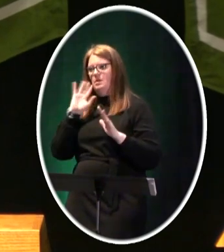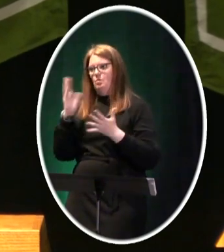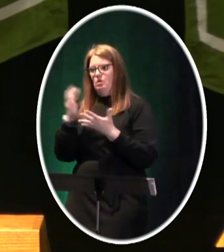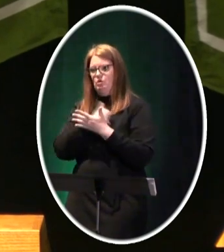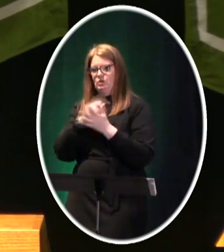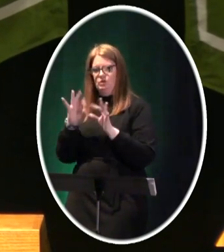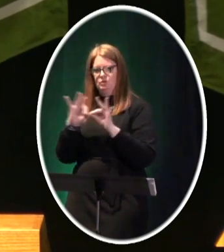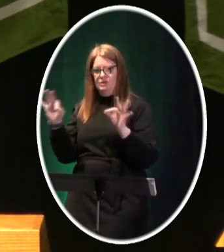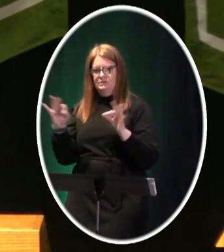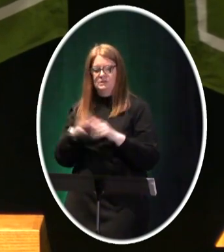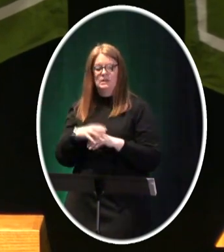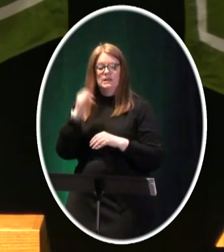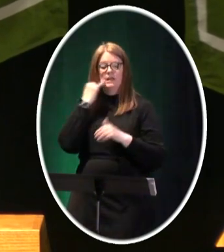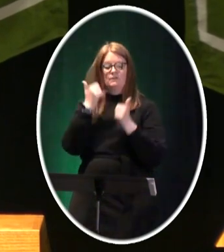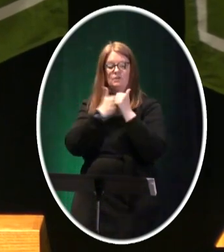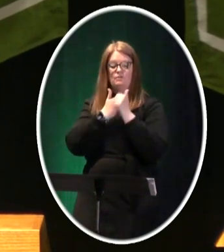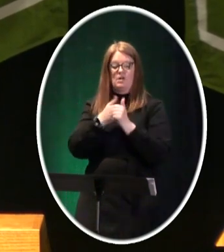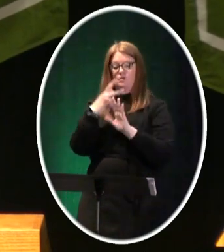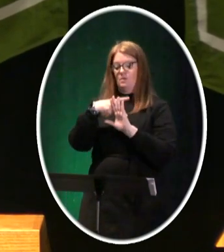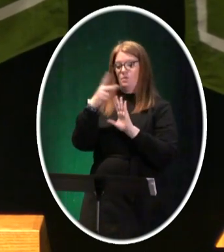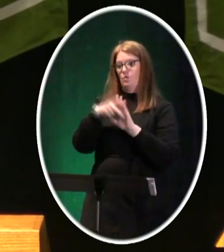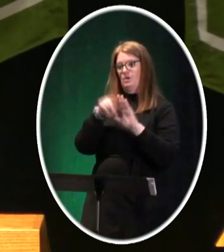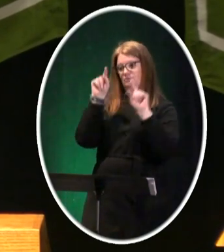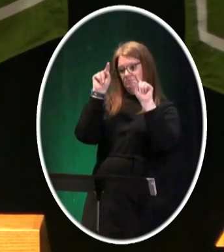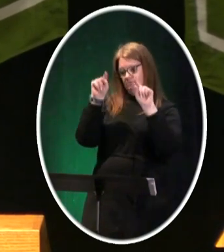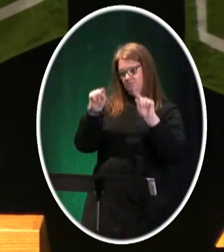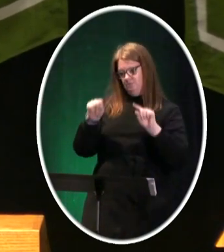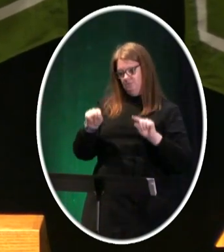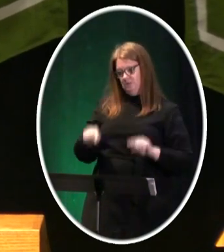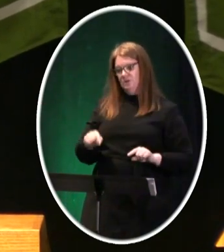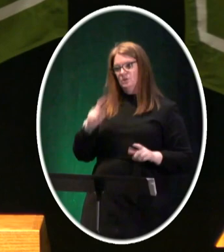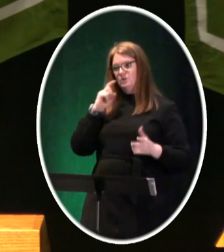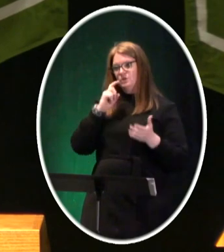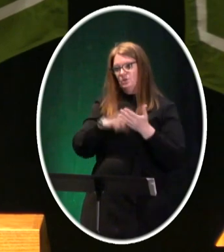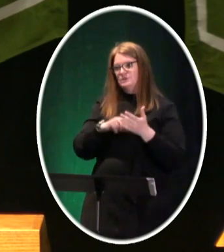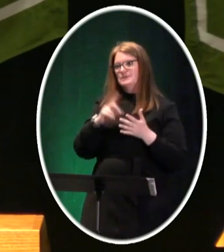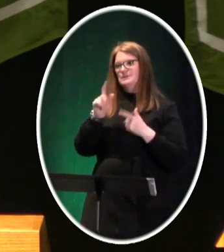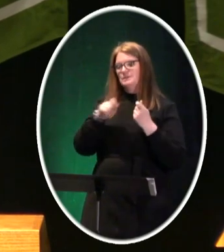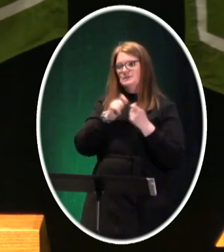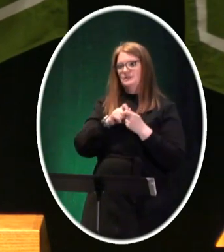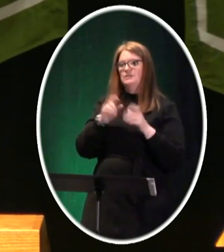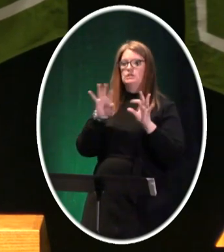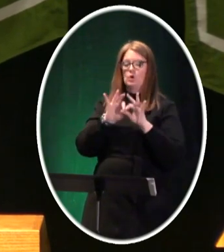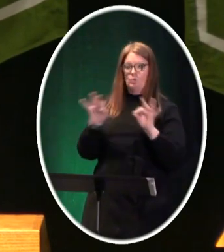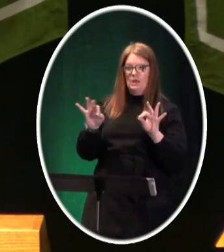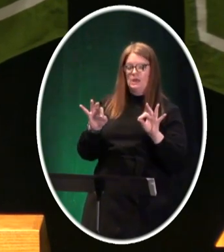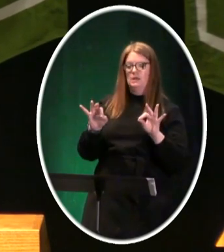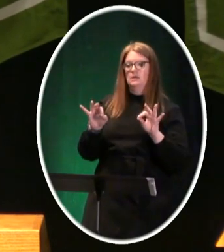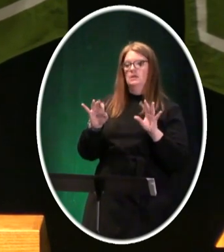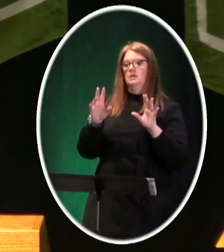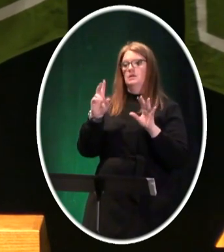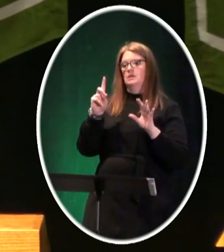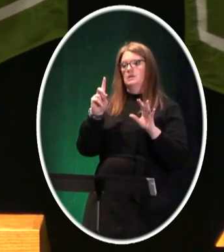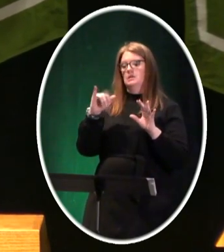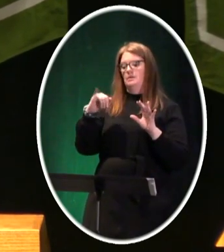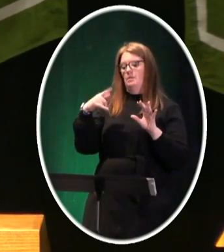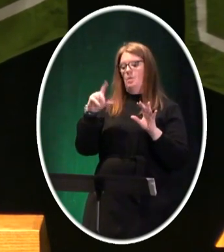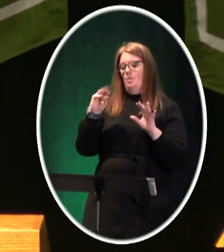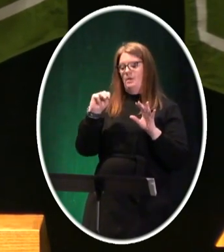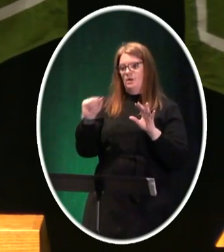If you follow the program, you'll note the specific degree, diploma, or certificate each candidate is